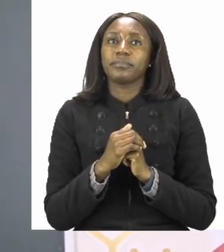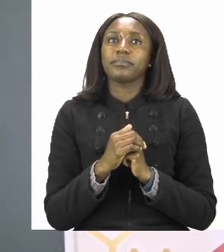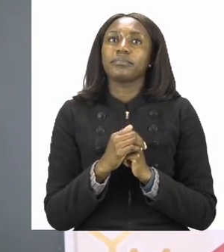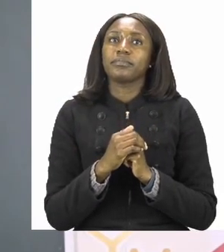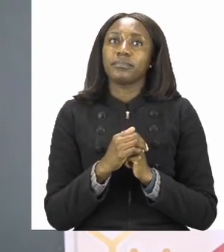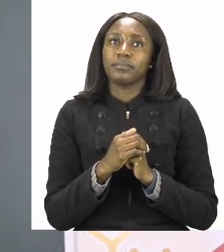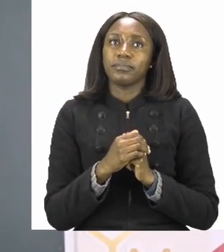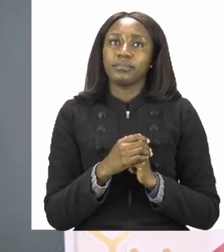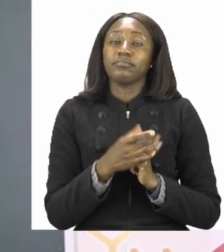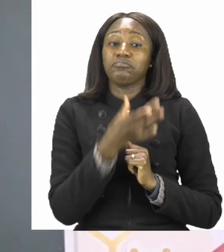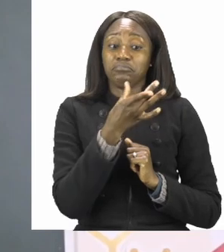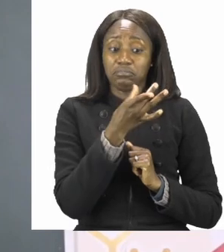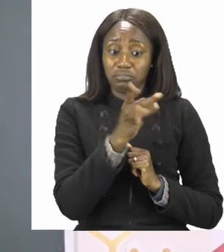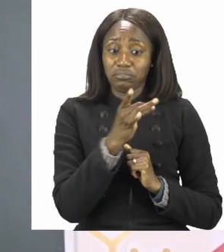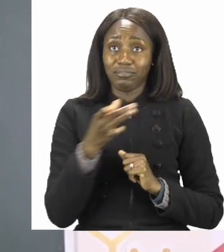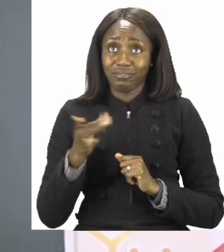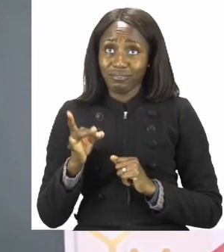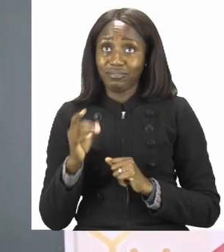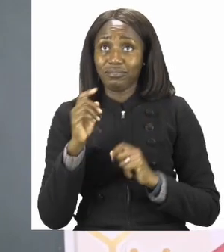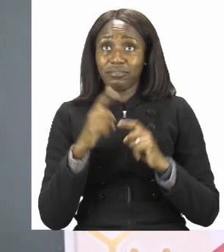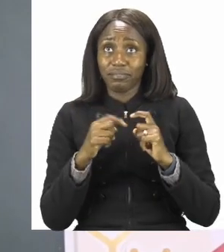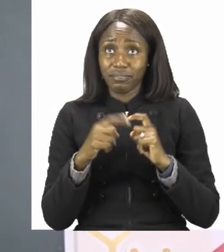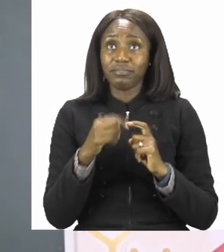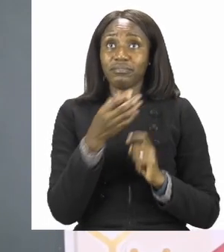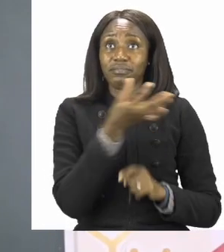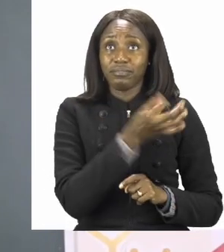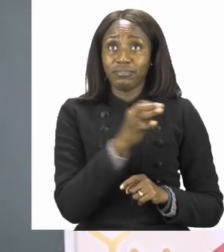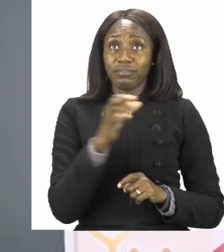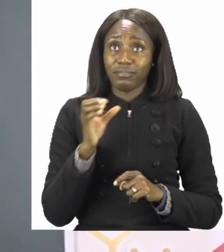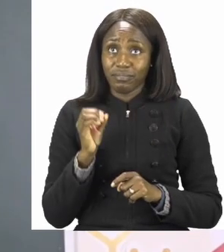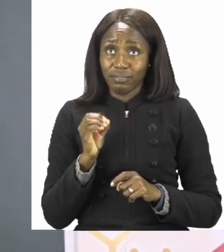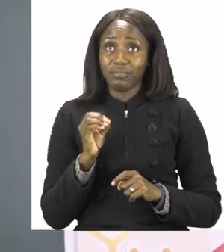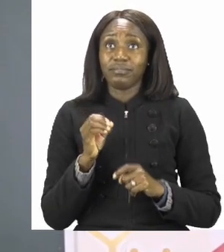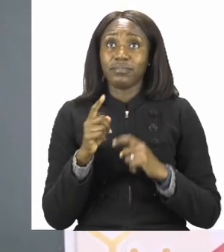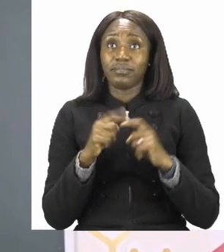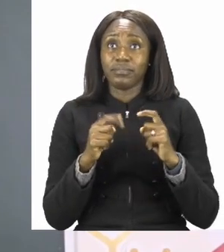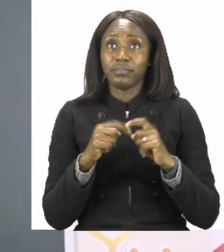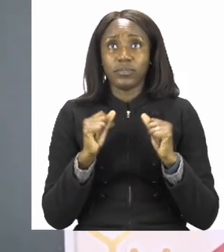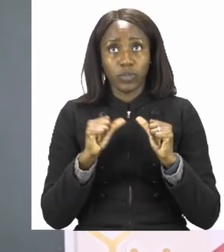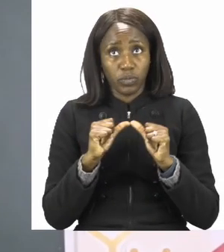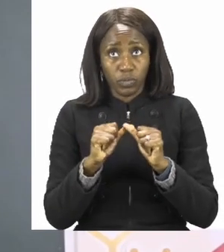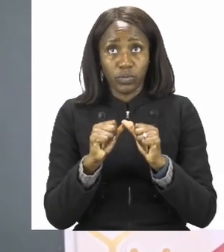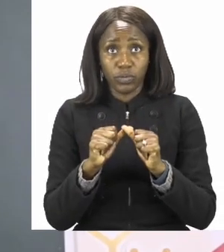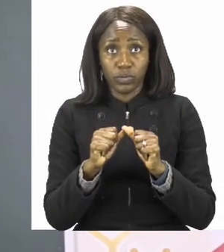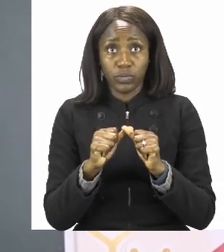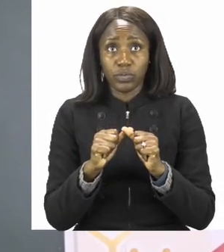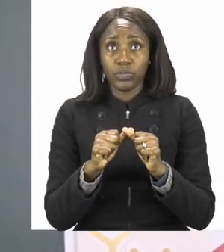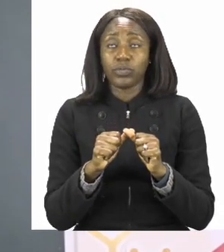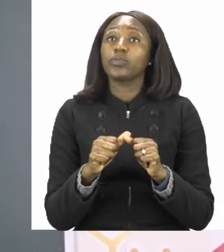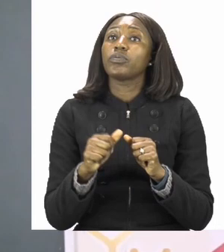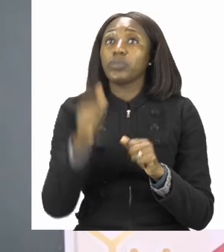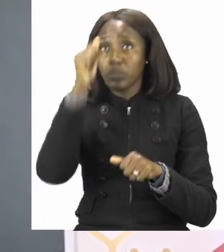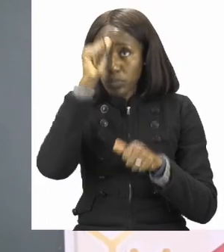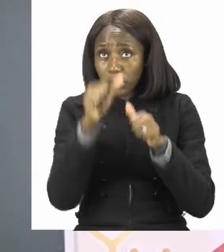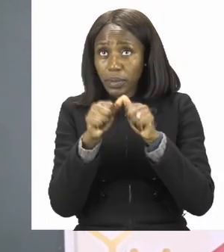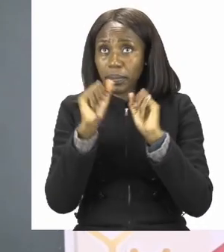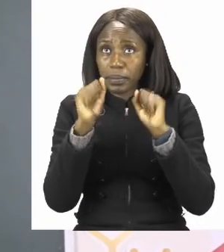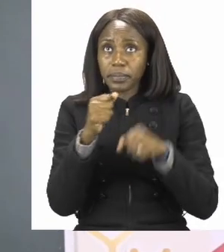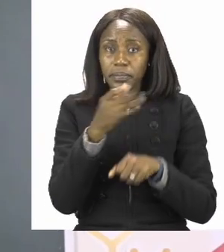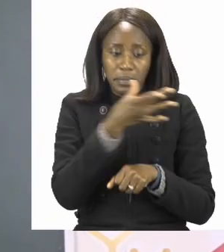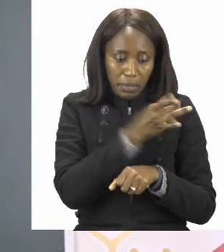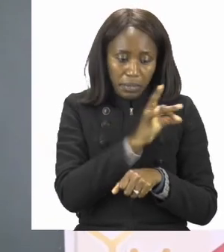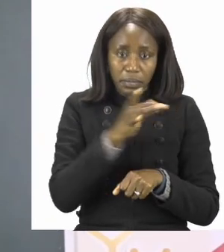and 90 pink. You can continue by counting in twos using your fingers or the number